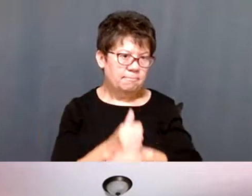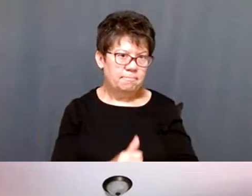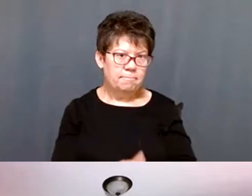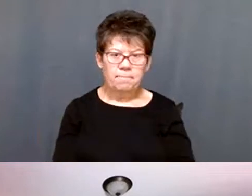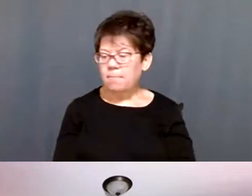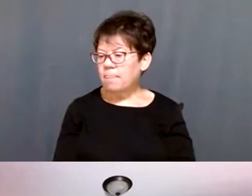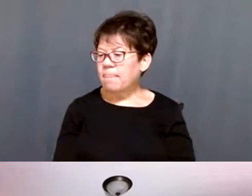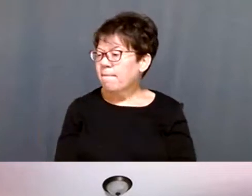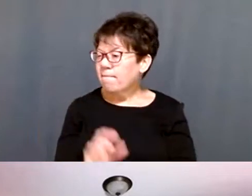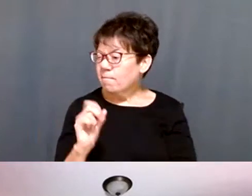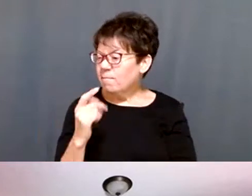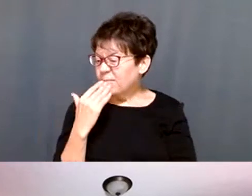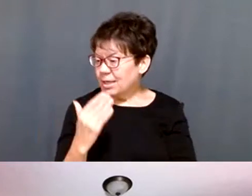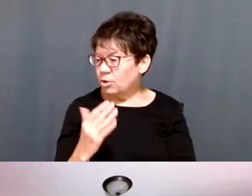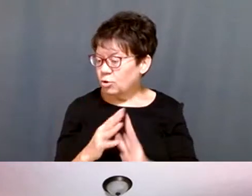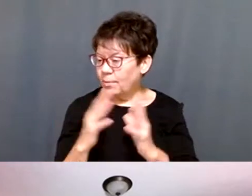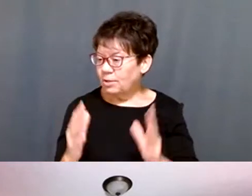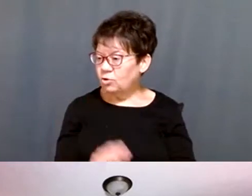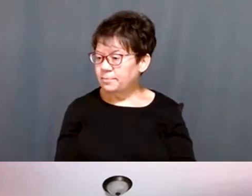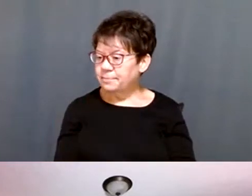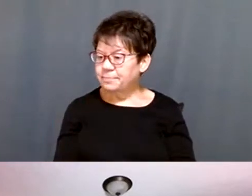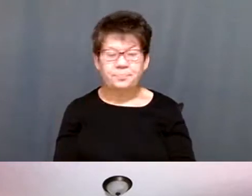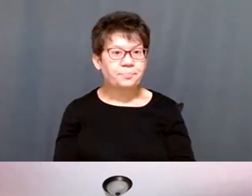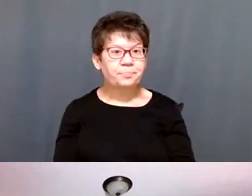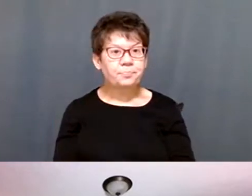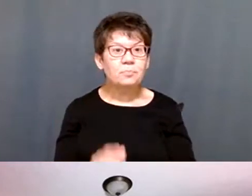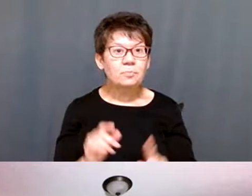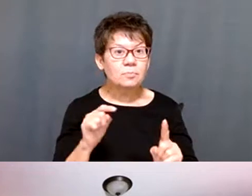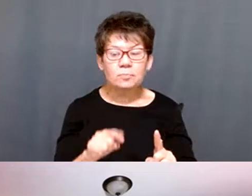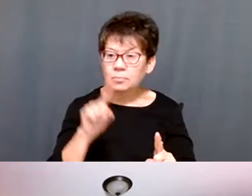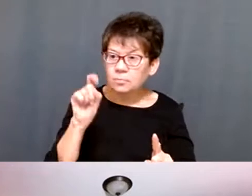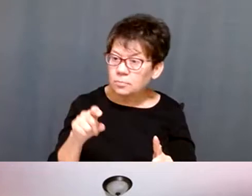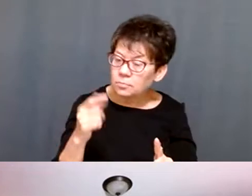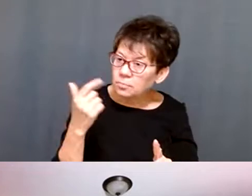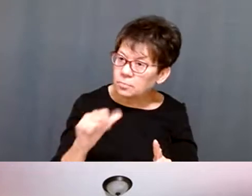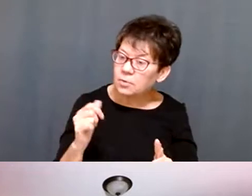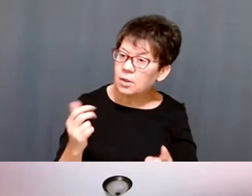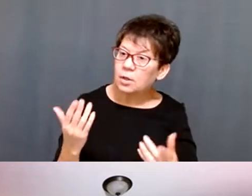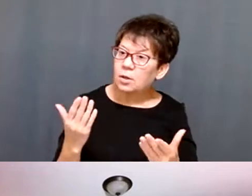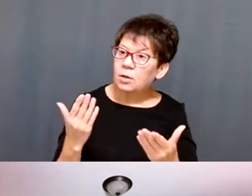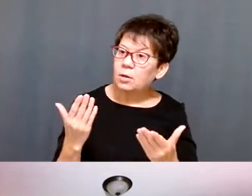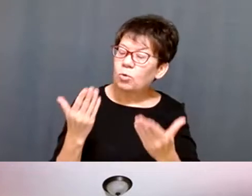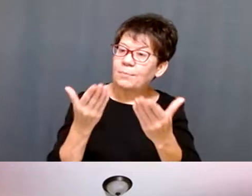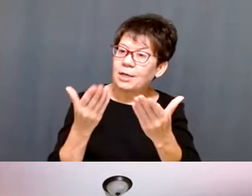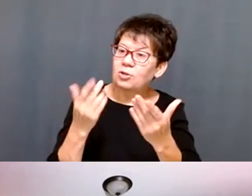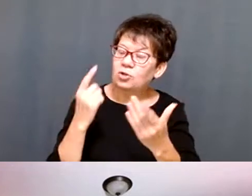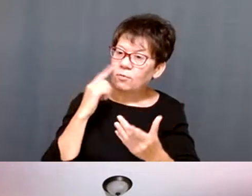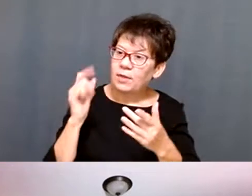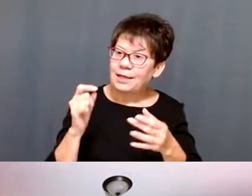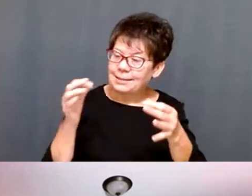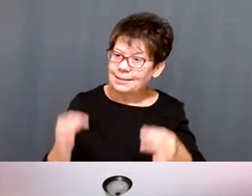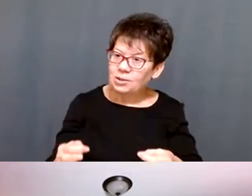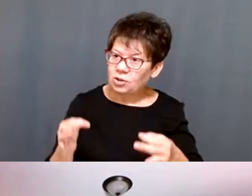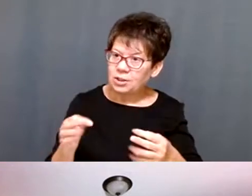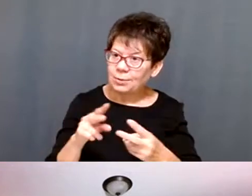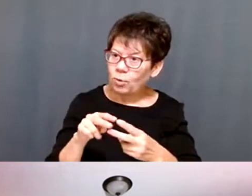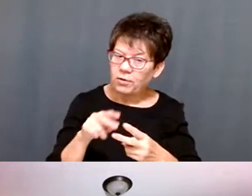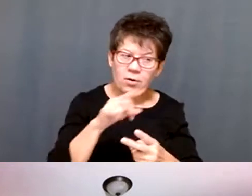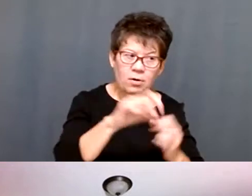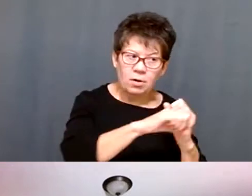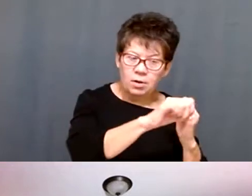Excellent. Thank you very much, Amanda. Any recommendations for families on how to make the best decision, RE, whether or not to go with the extended option